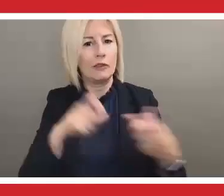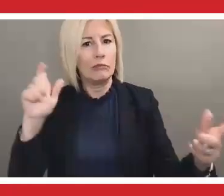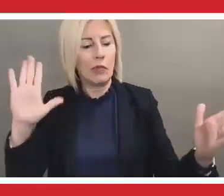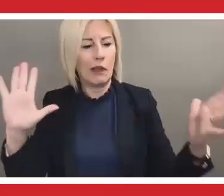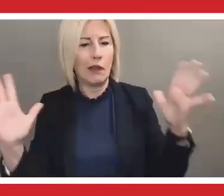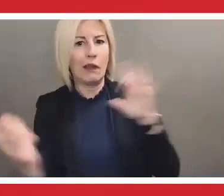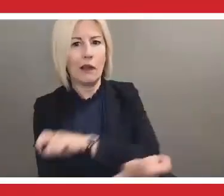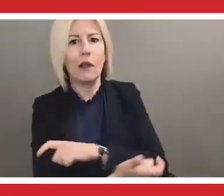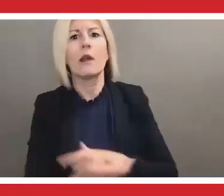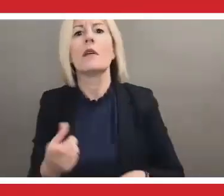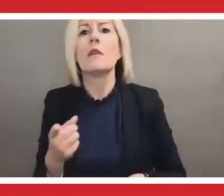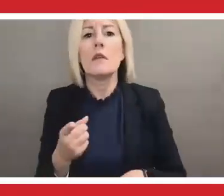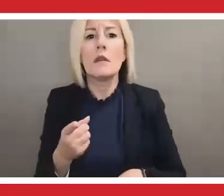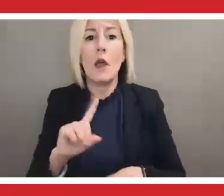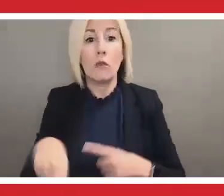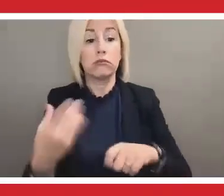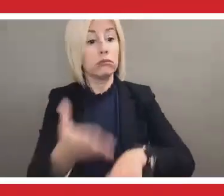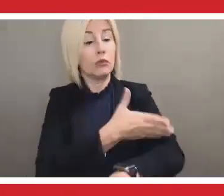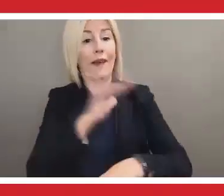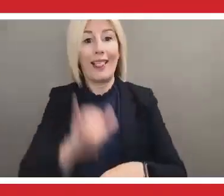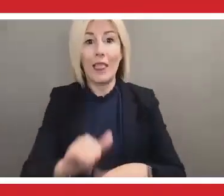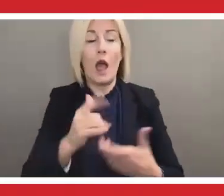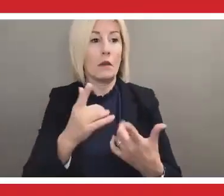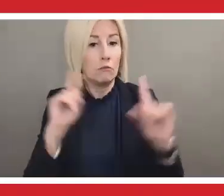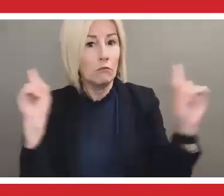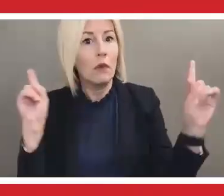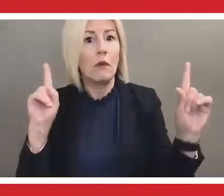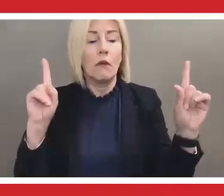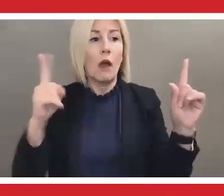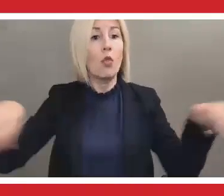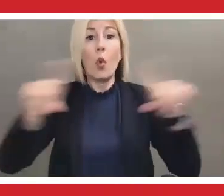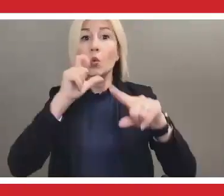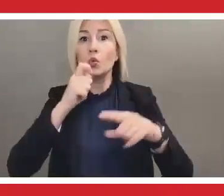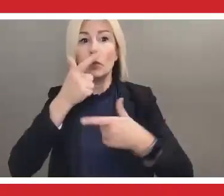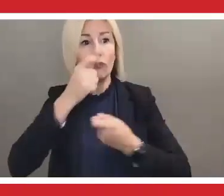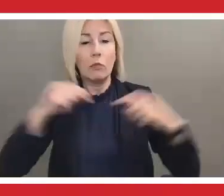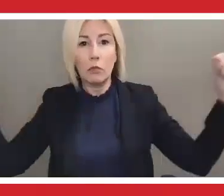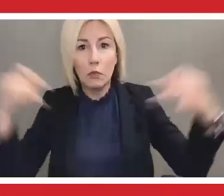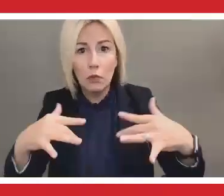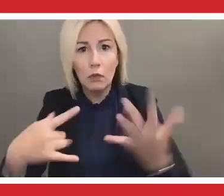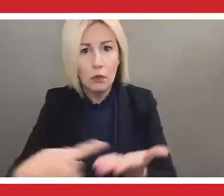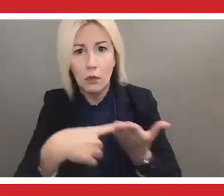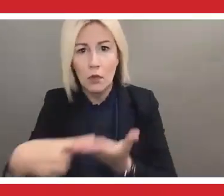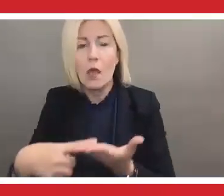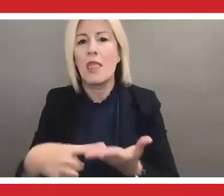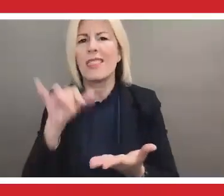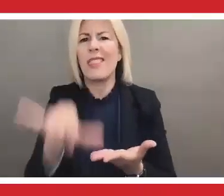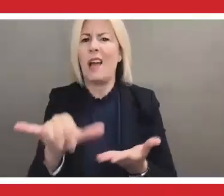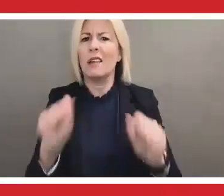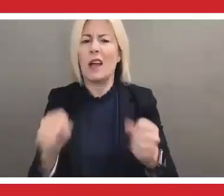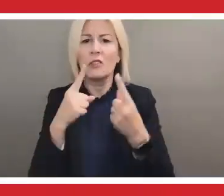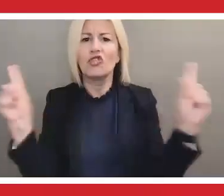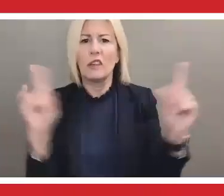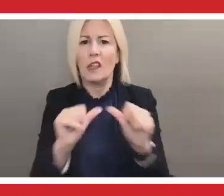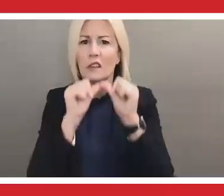by improving connectivity and bringing stakeholders together on this issue, we will be able to achieve the sustainable